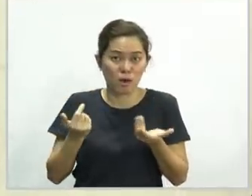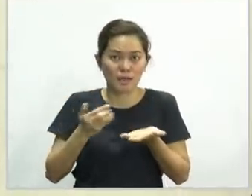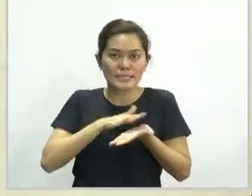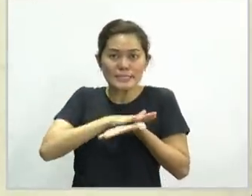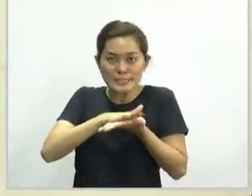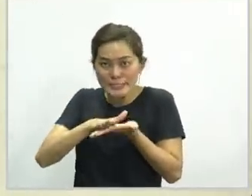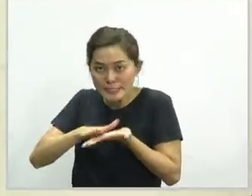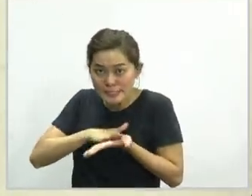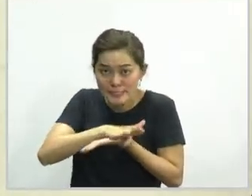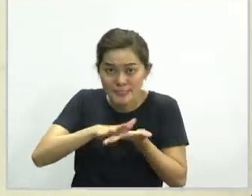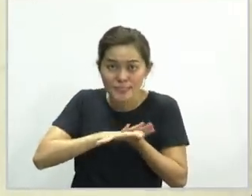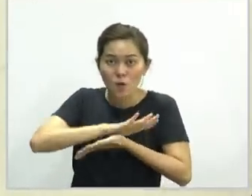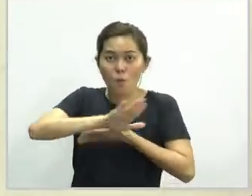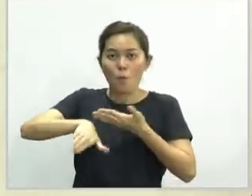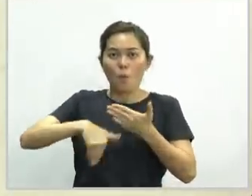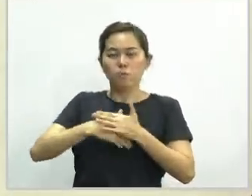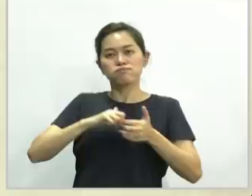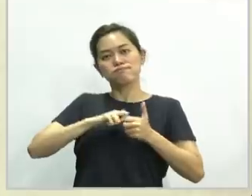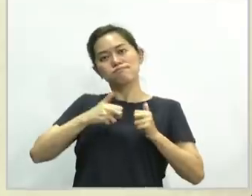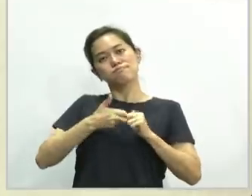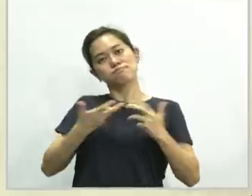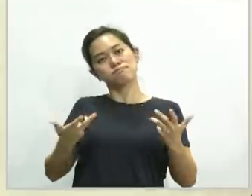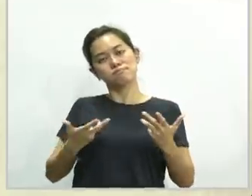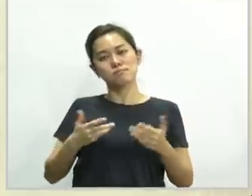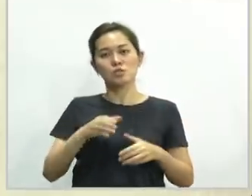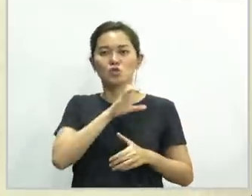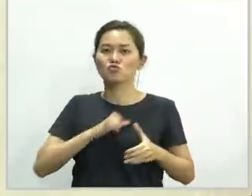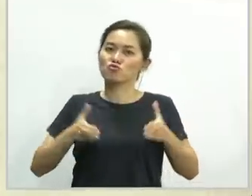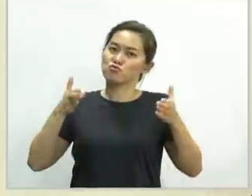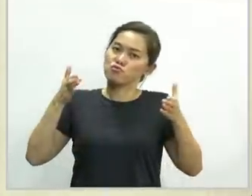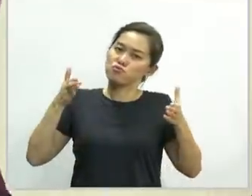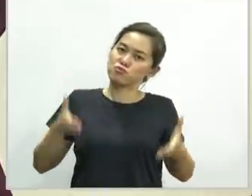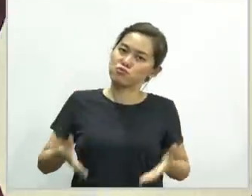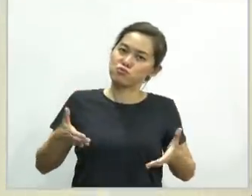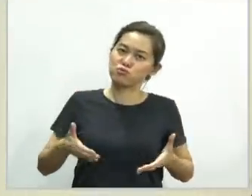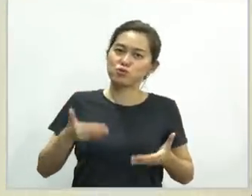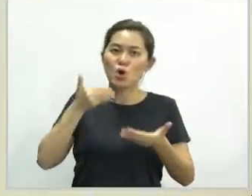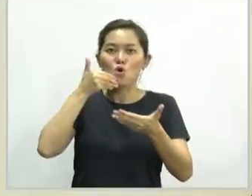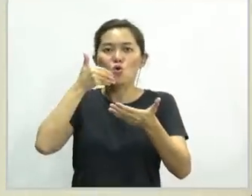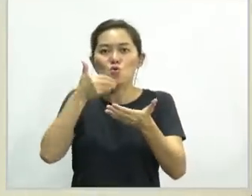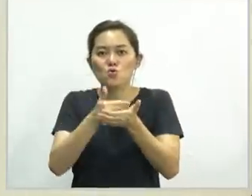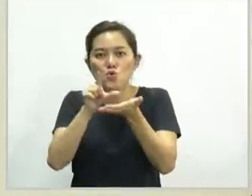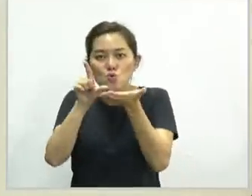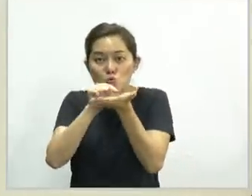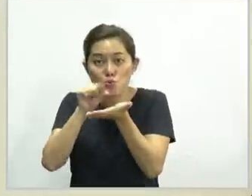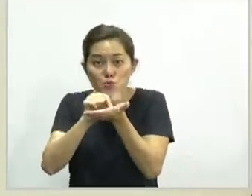That's why Christianity is good news.